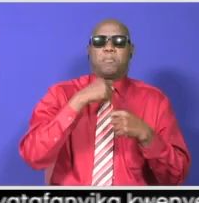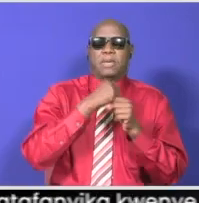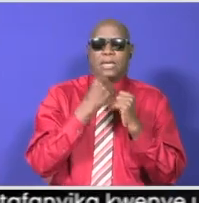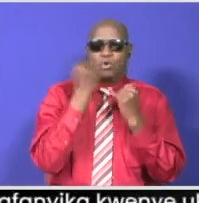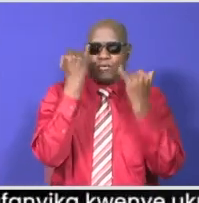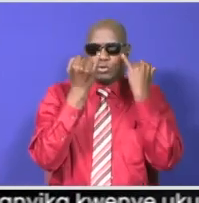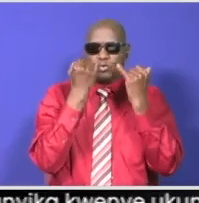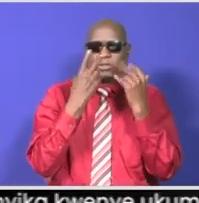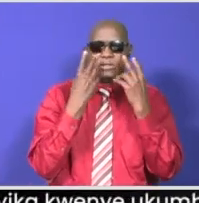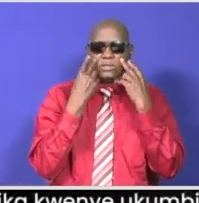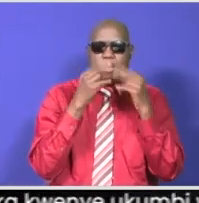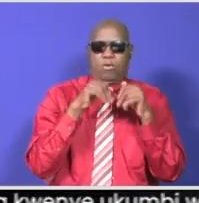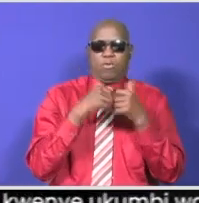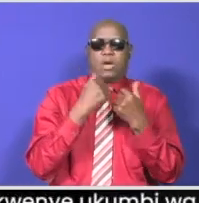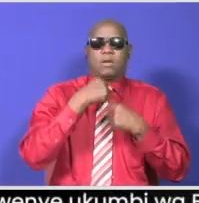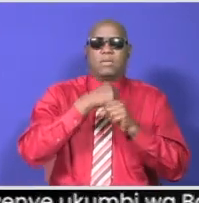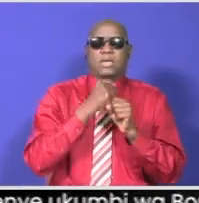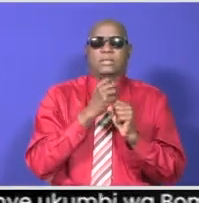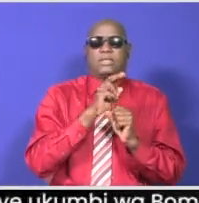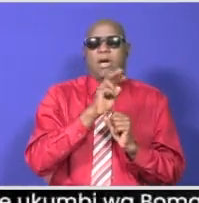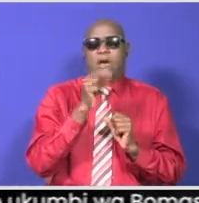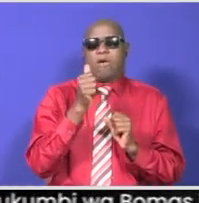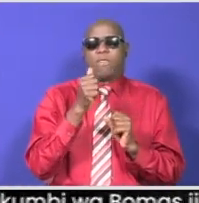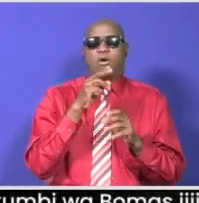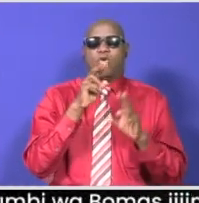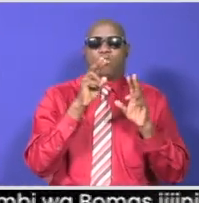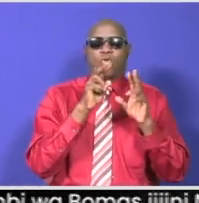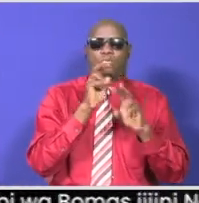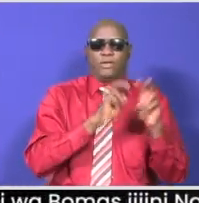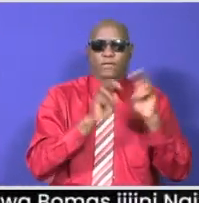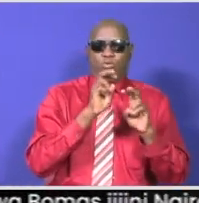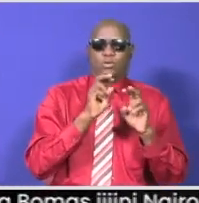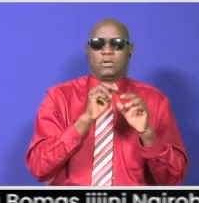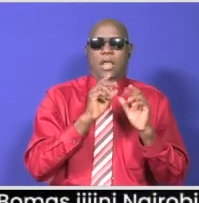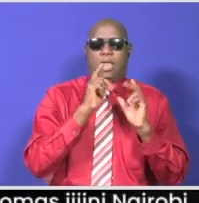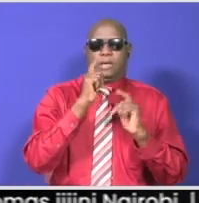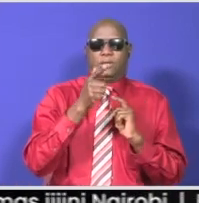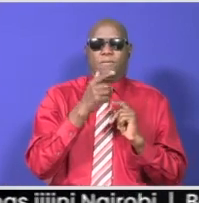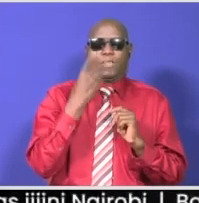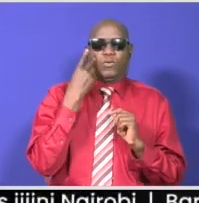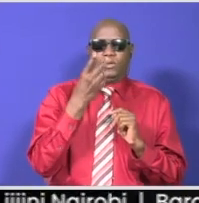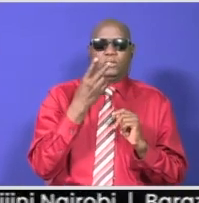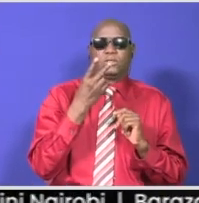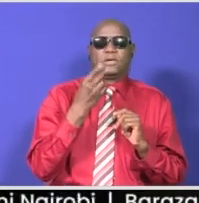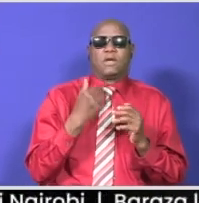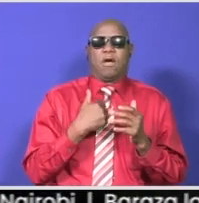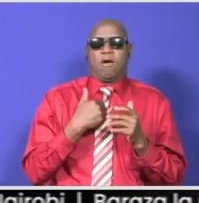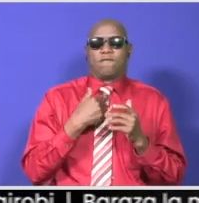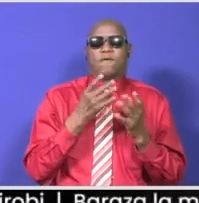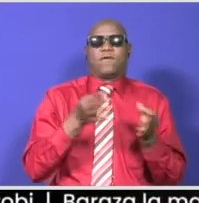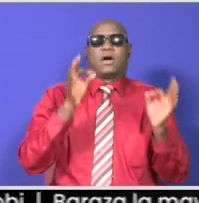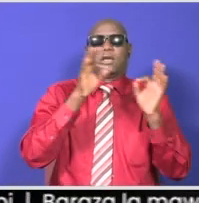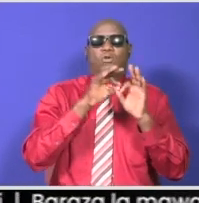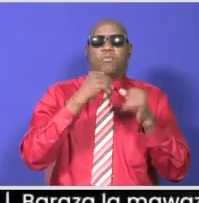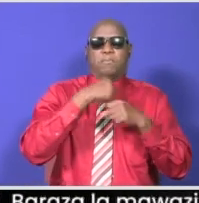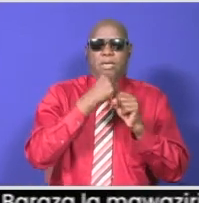how they can make use of the other observation data. We have found so far EU has really created a lot of value derivation in terms of making right